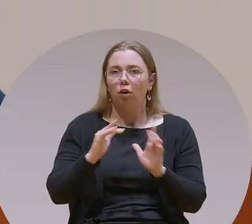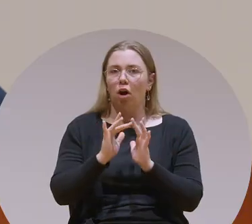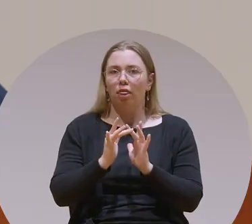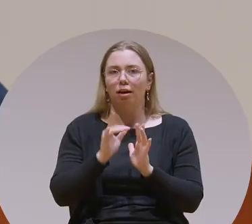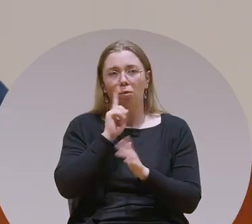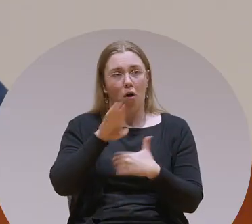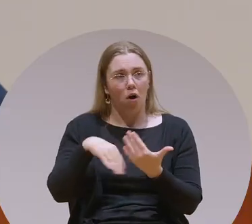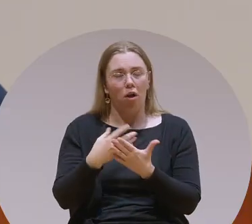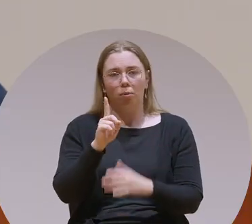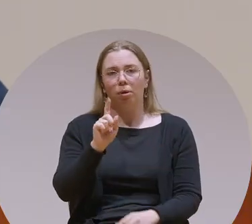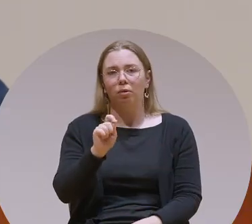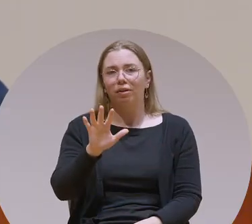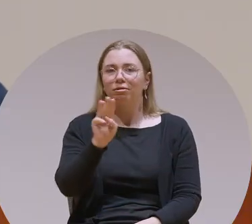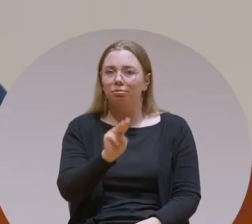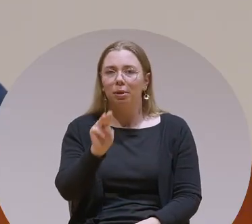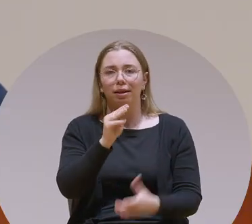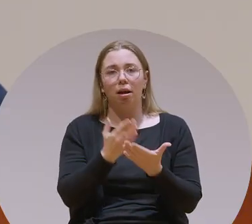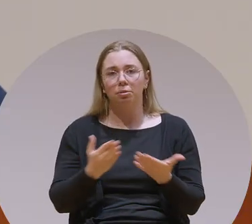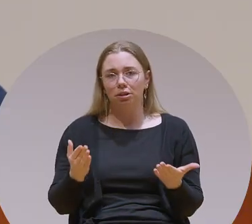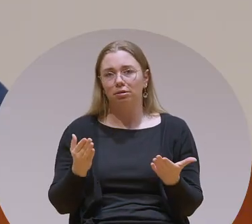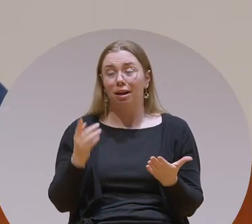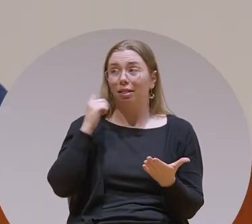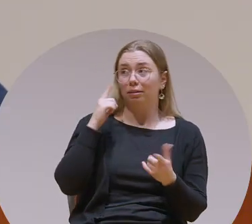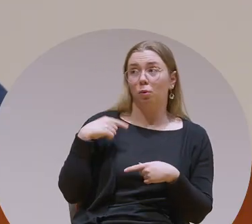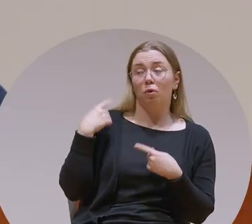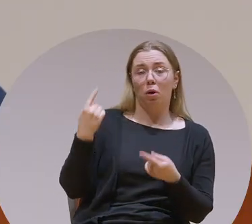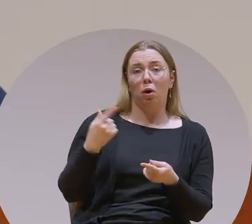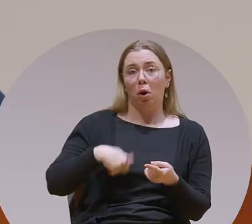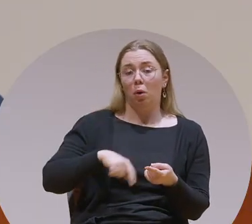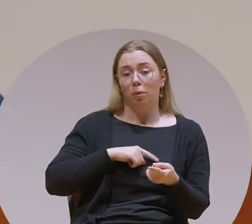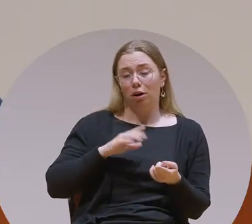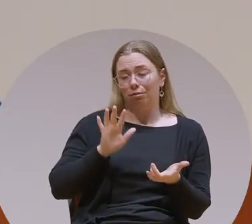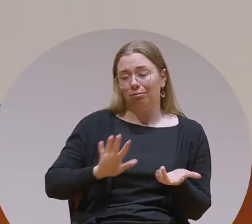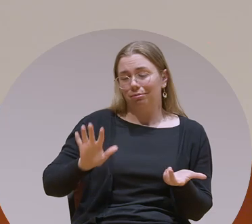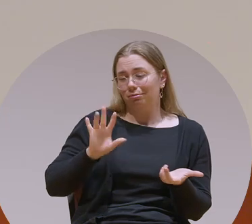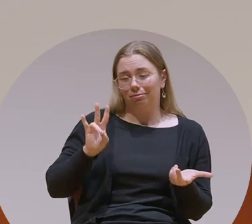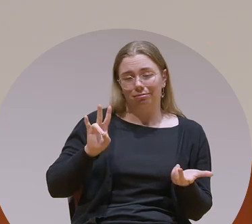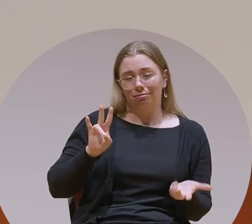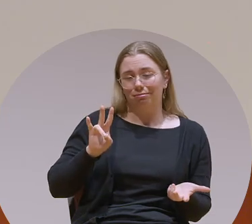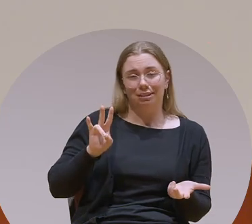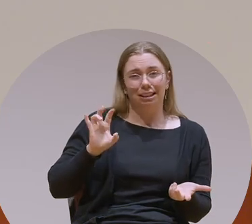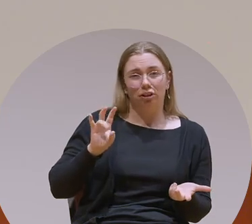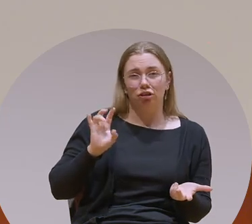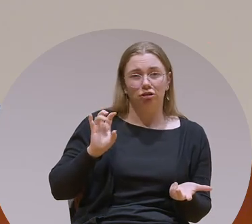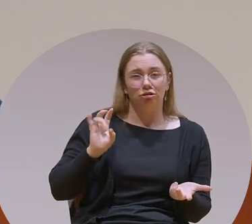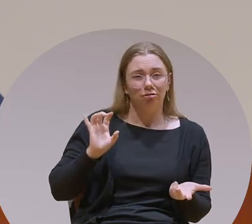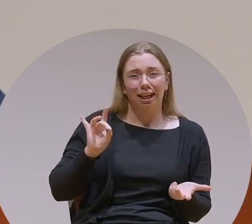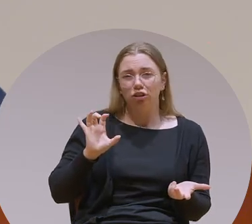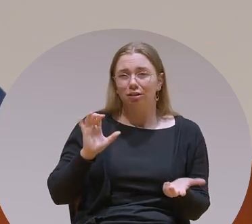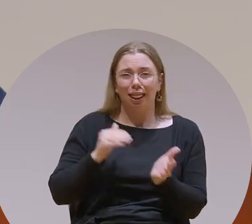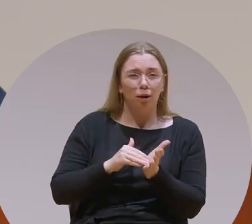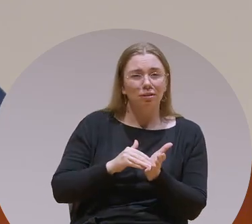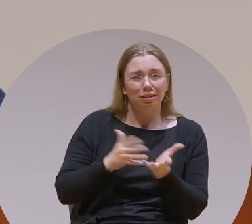I stand here, we're up to, I think, I'm making this up, it's like 700 or 800,000.